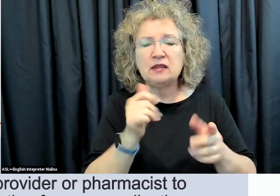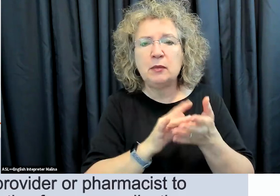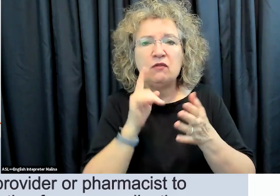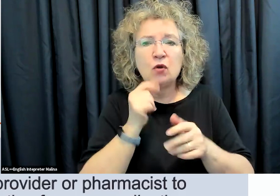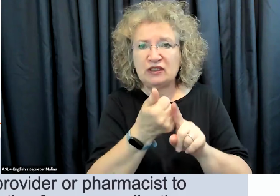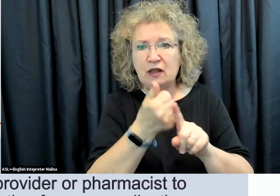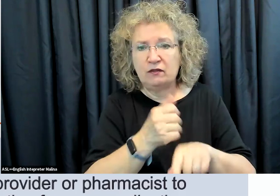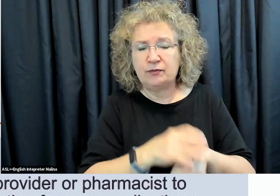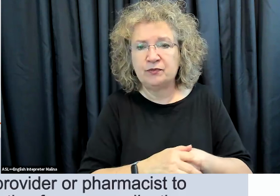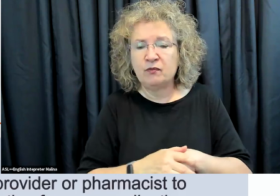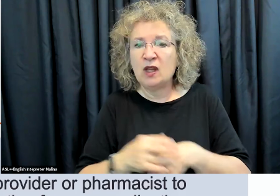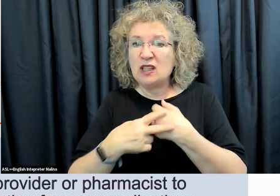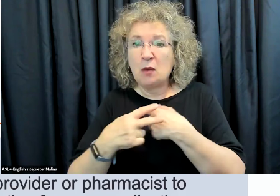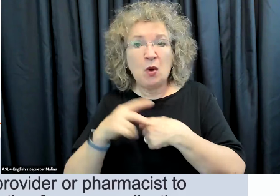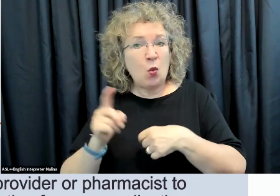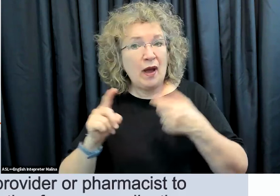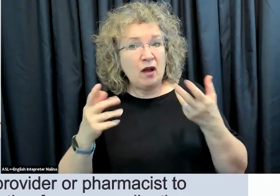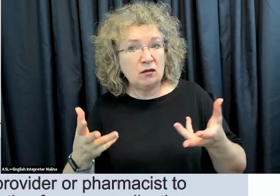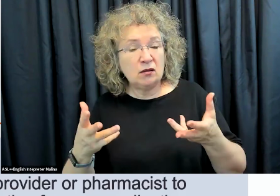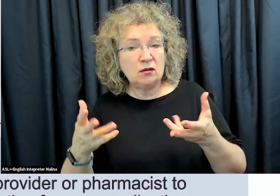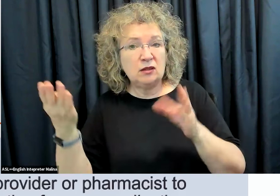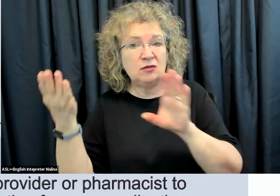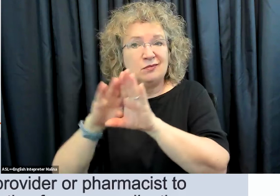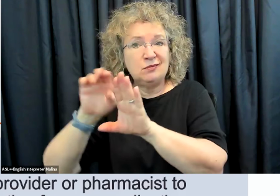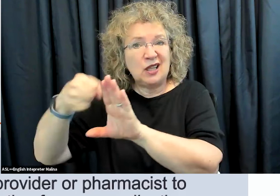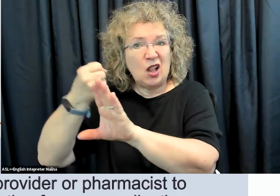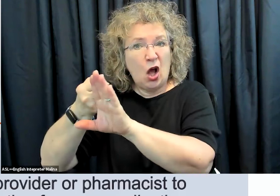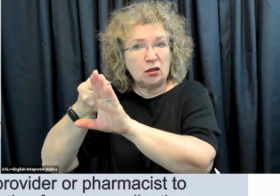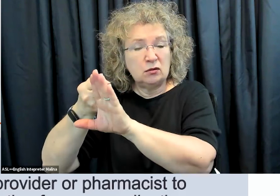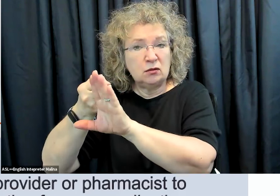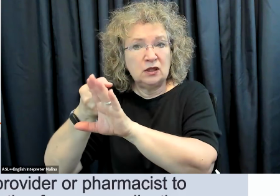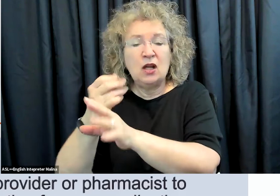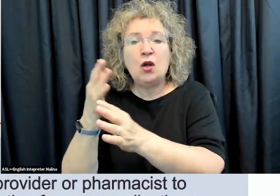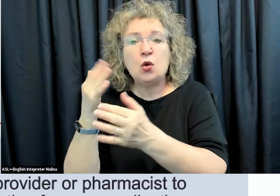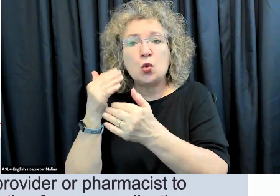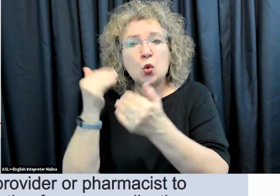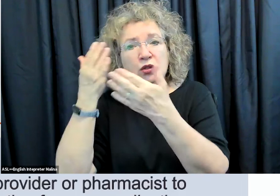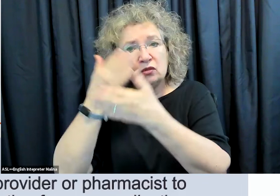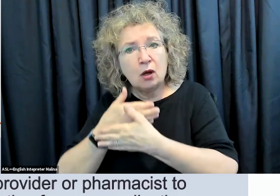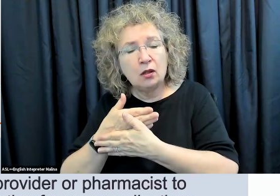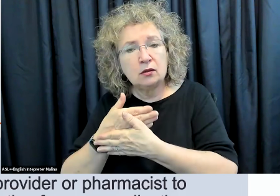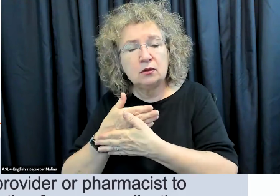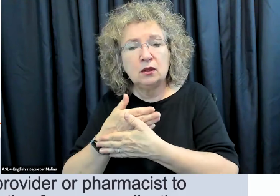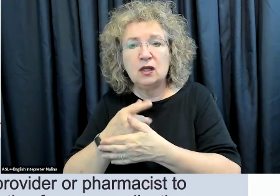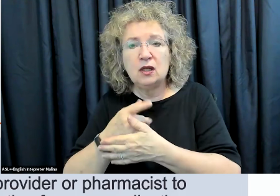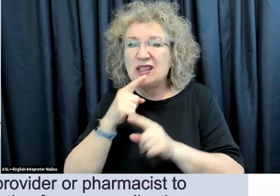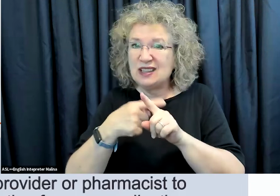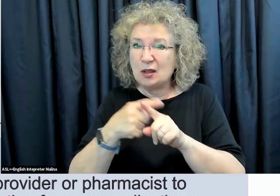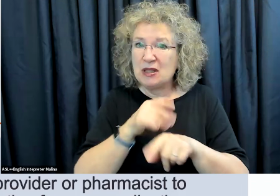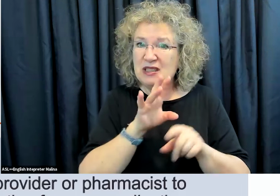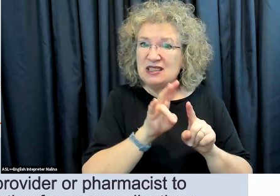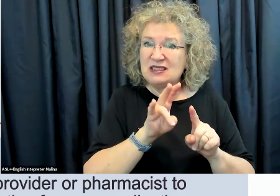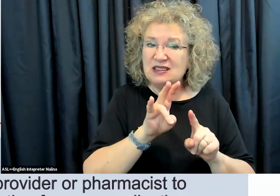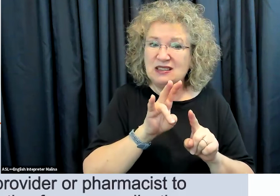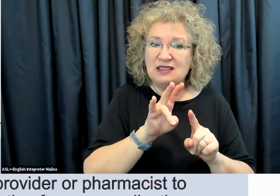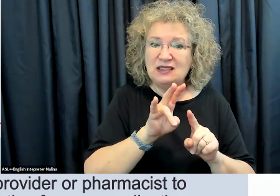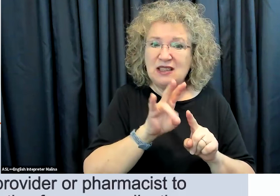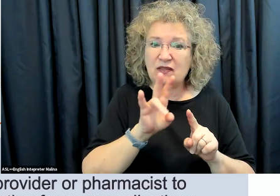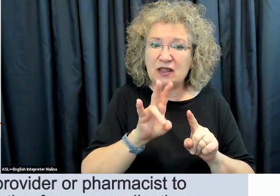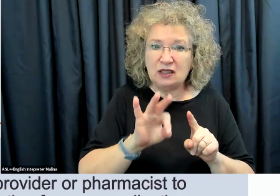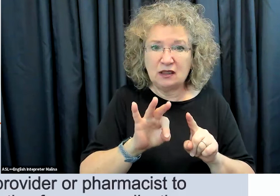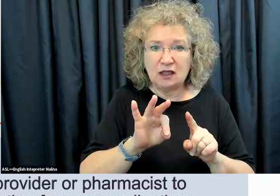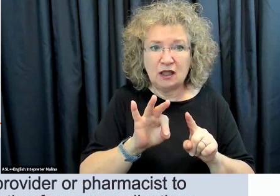safe. You generally want to store medications between 59 and 77 degrees Fahrenheit, so don't store